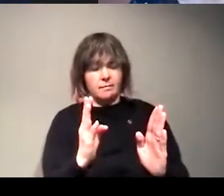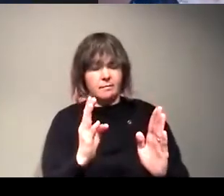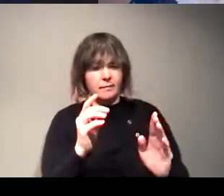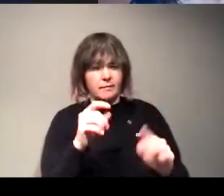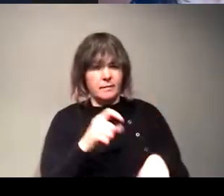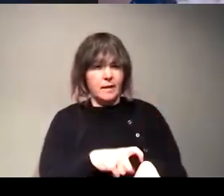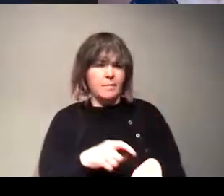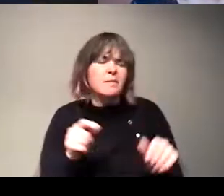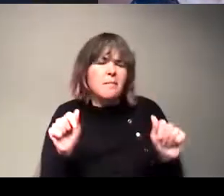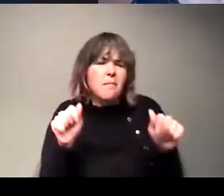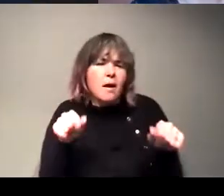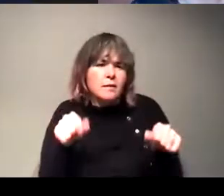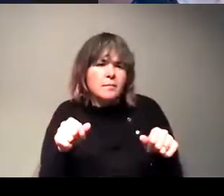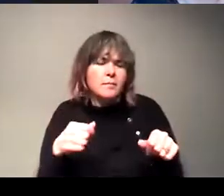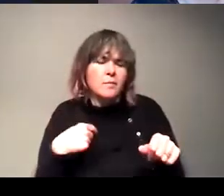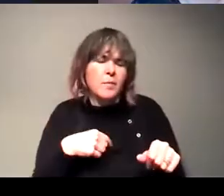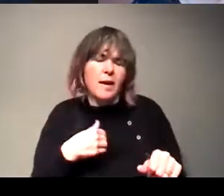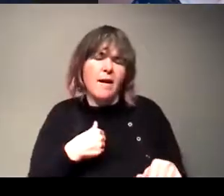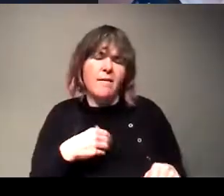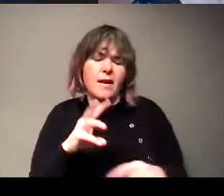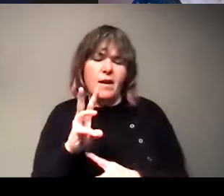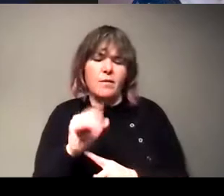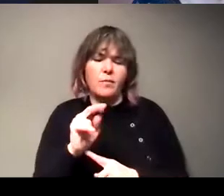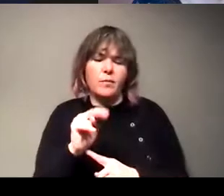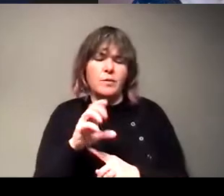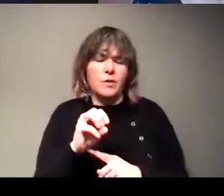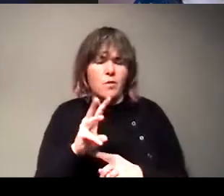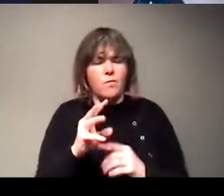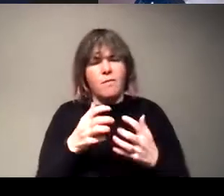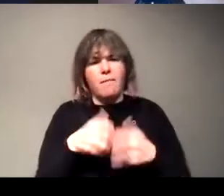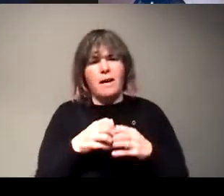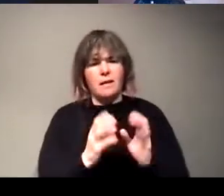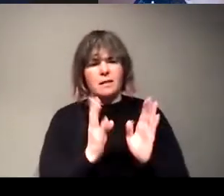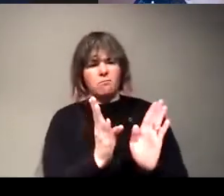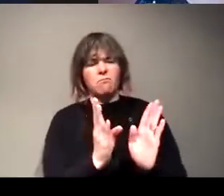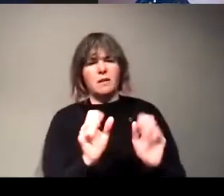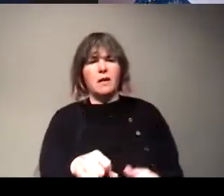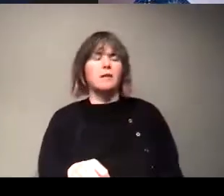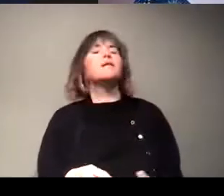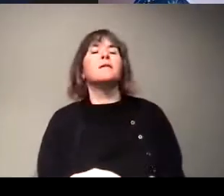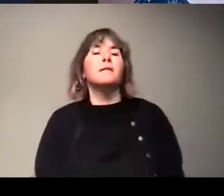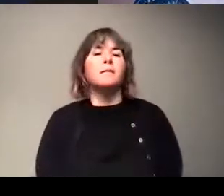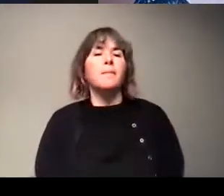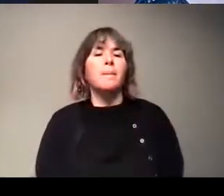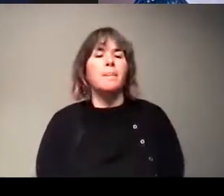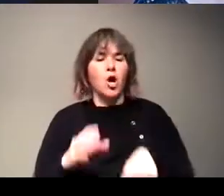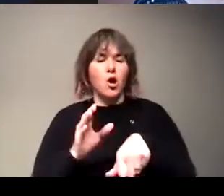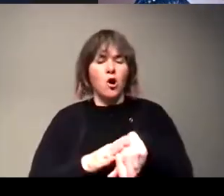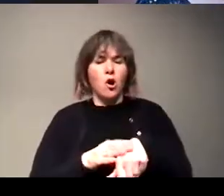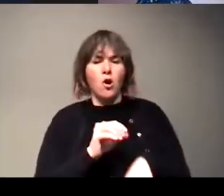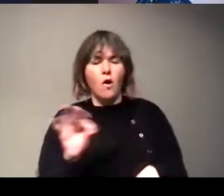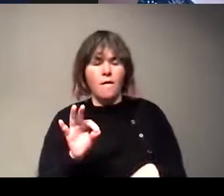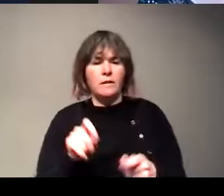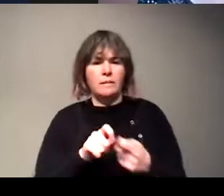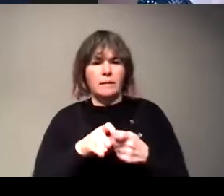which we can do. I mean, we do windowing mechanisms with like lasers and stuff right now. So by windowing mechanism, I mean like it turns on and off at discrete times